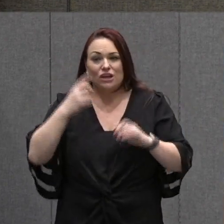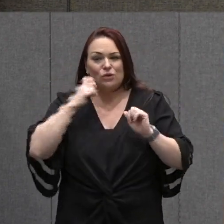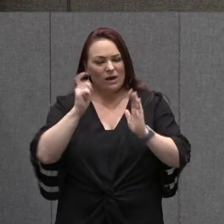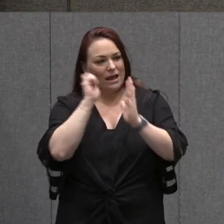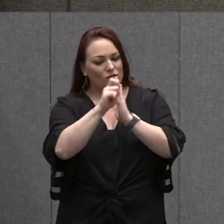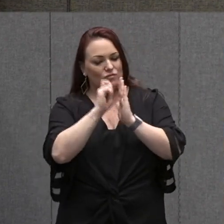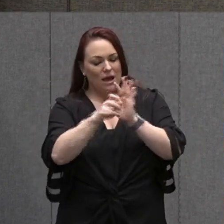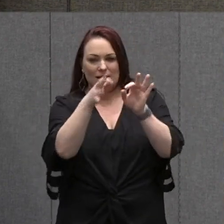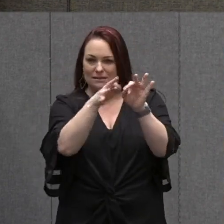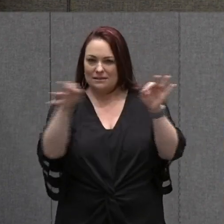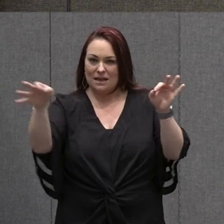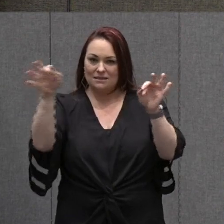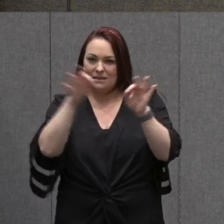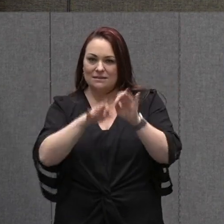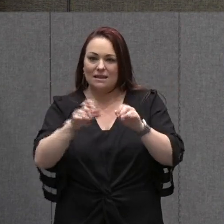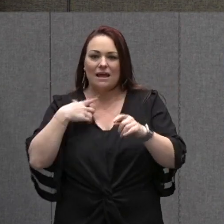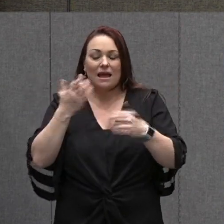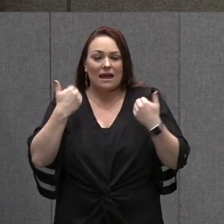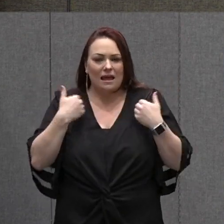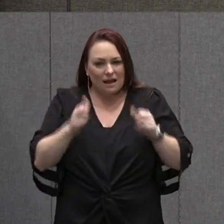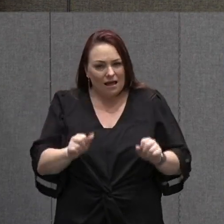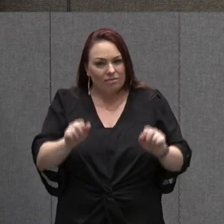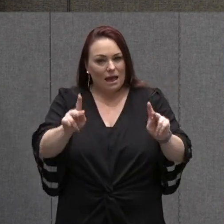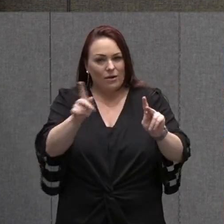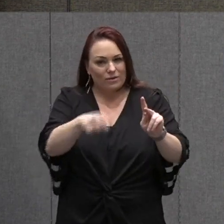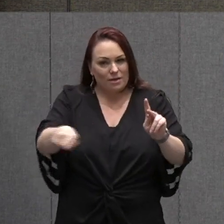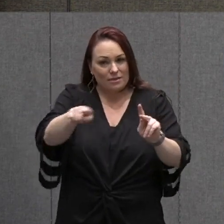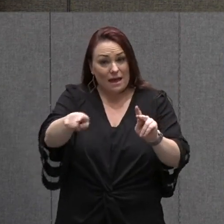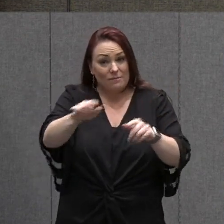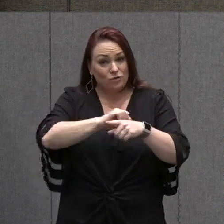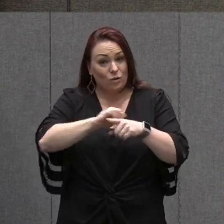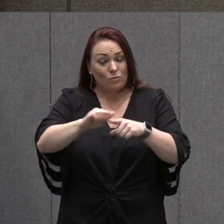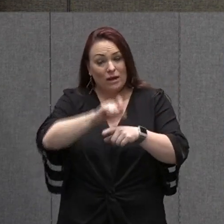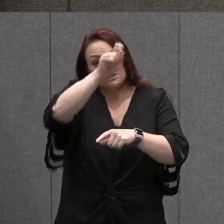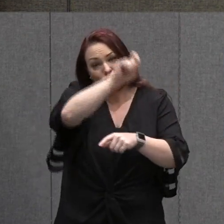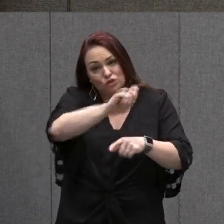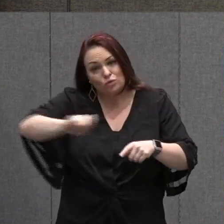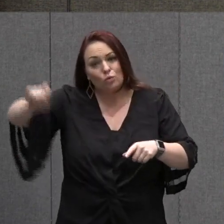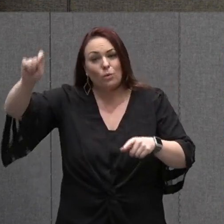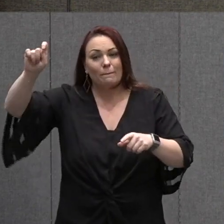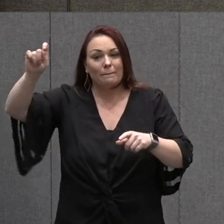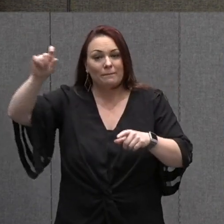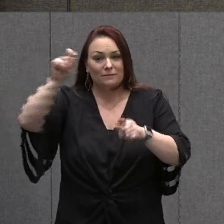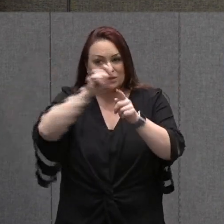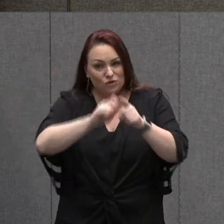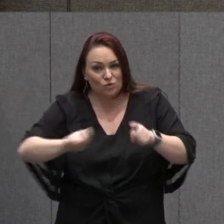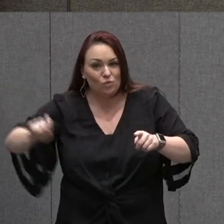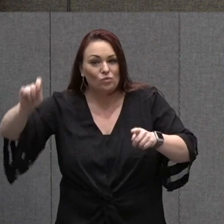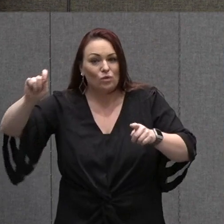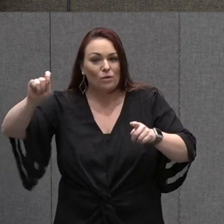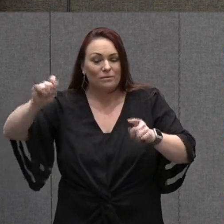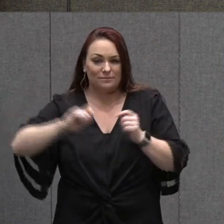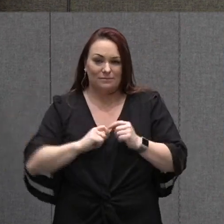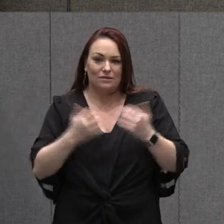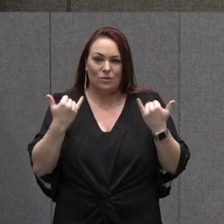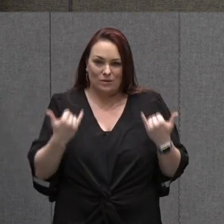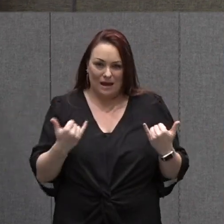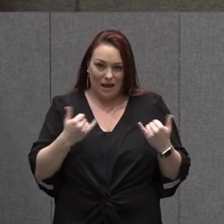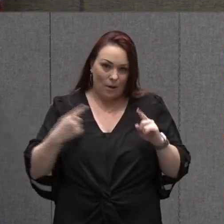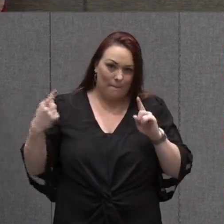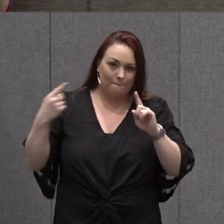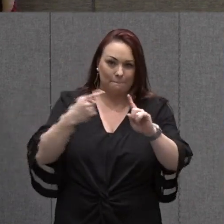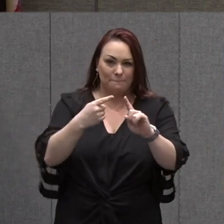them practice swooping the words to practice their fluency. Okay, now let's get back to our mission.